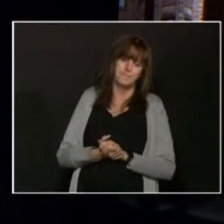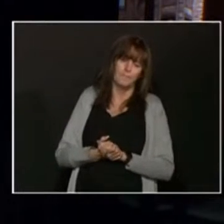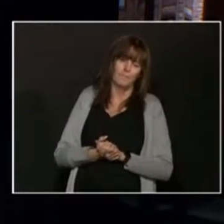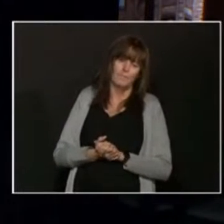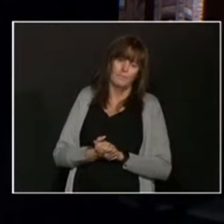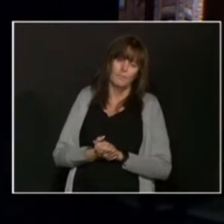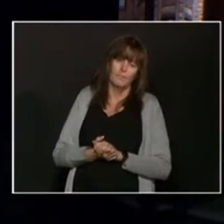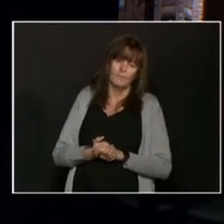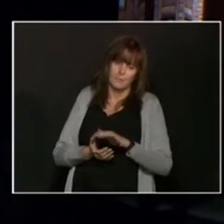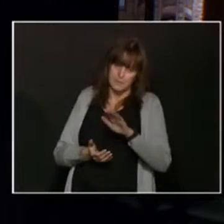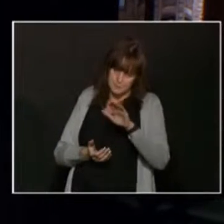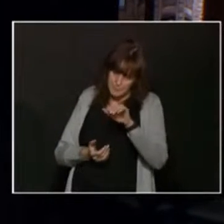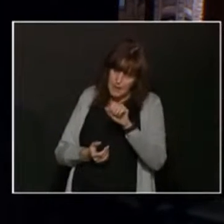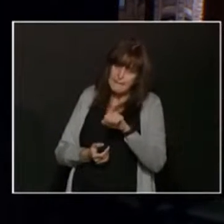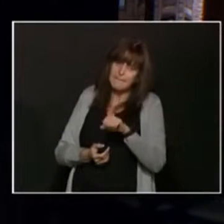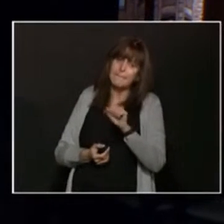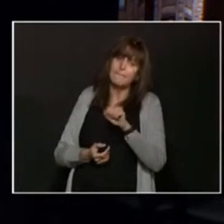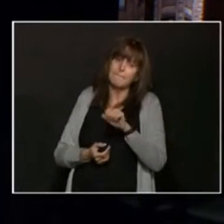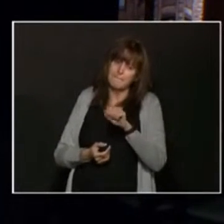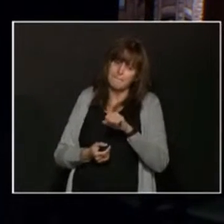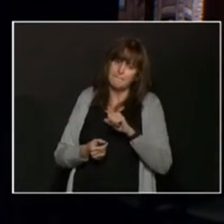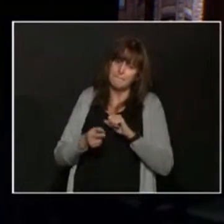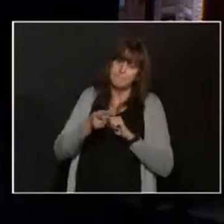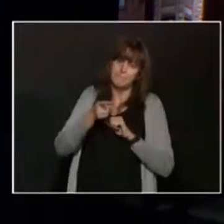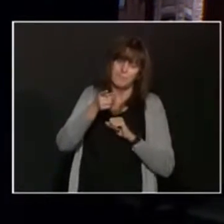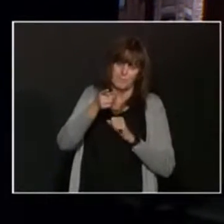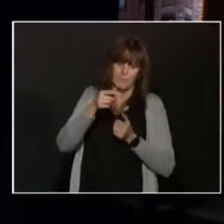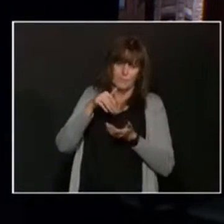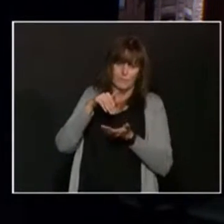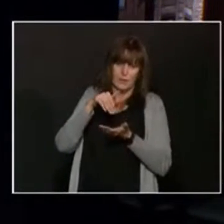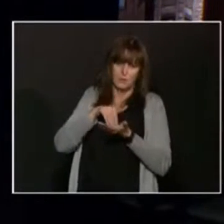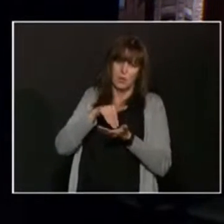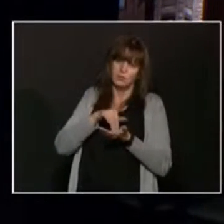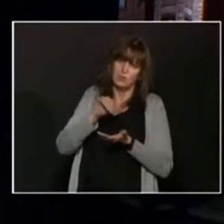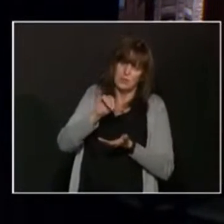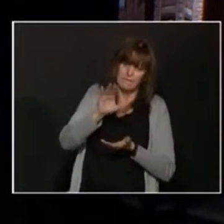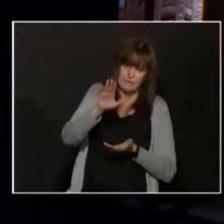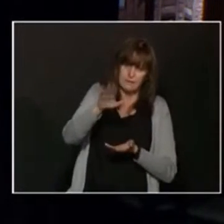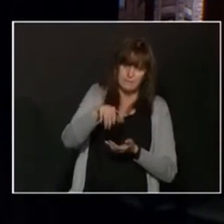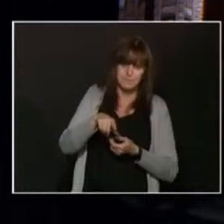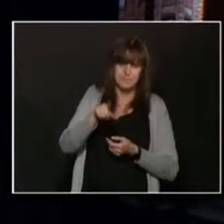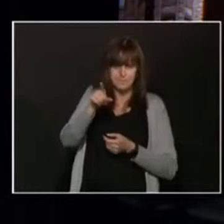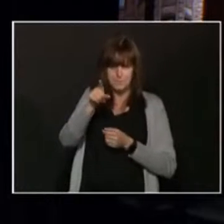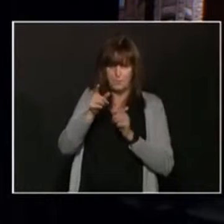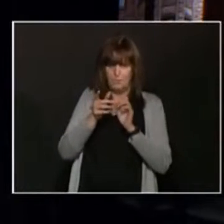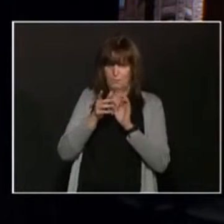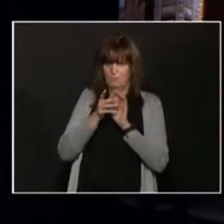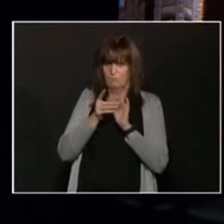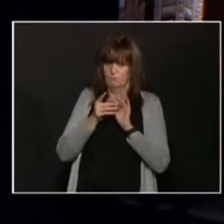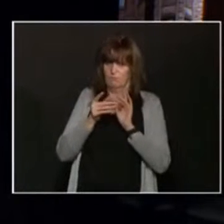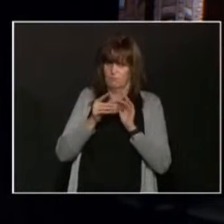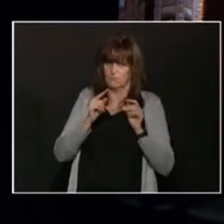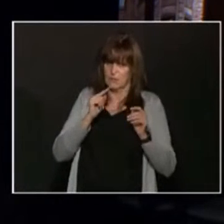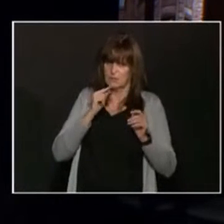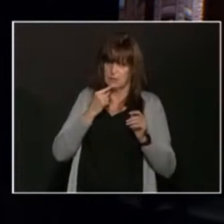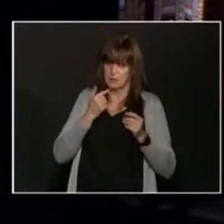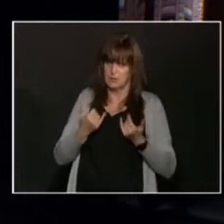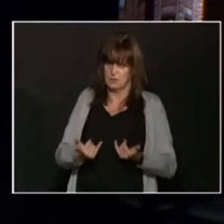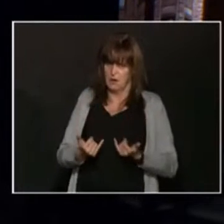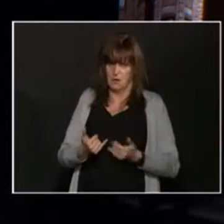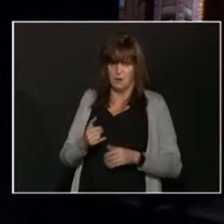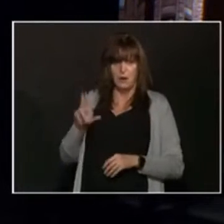So also to you, Dr. Yaffe, then you mentioned how serious a concern the UK variant